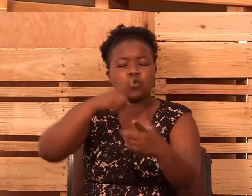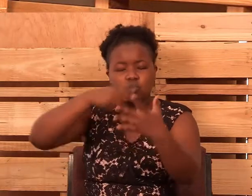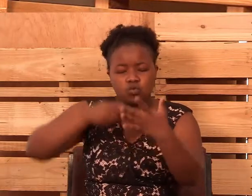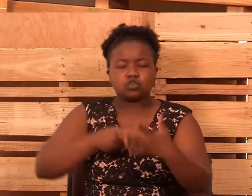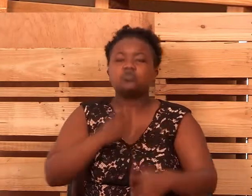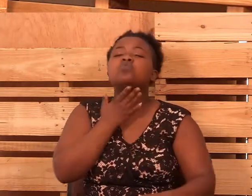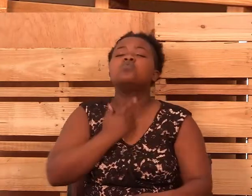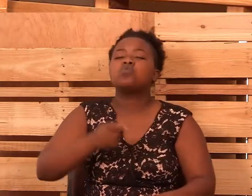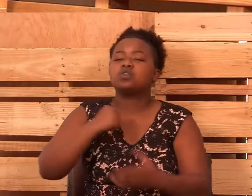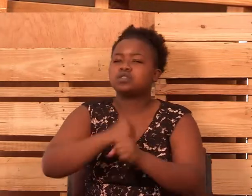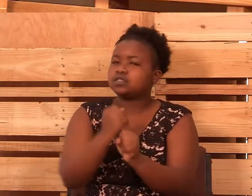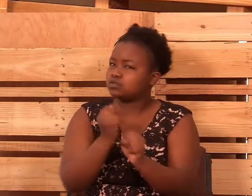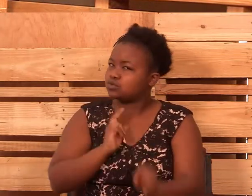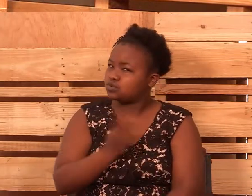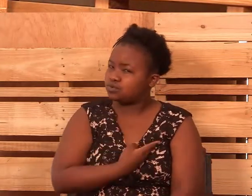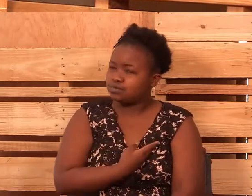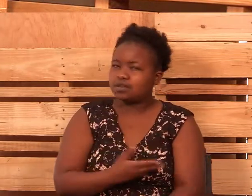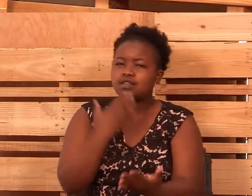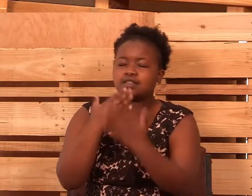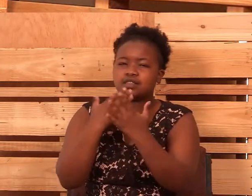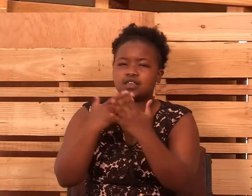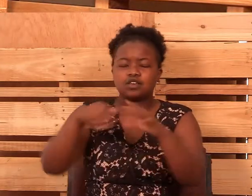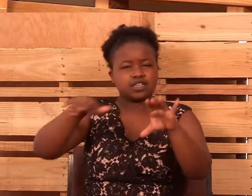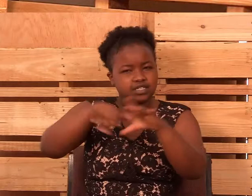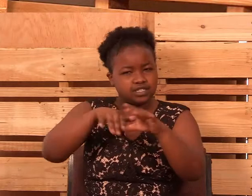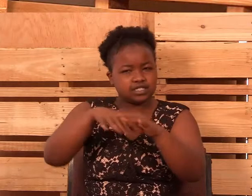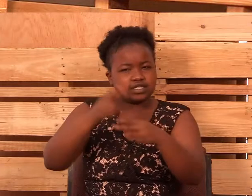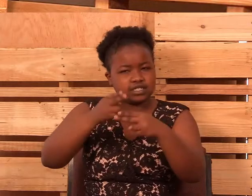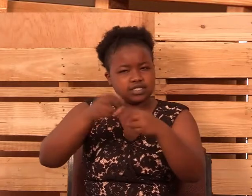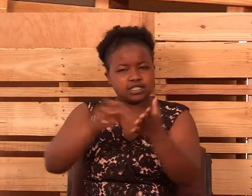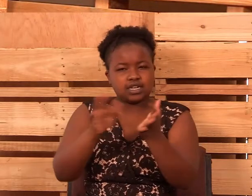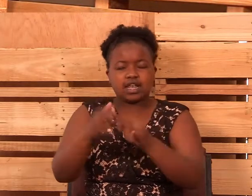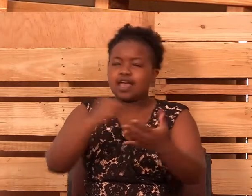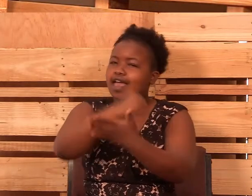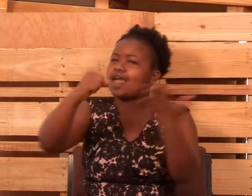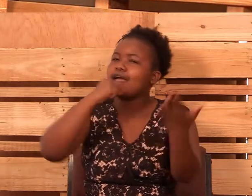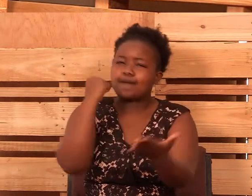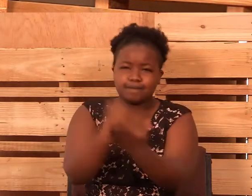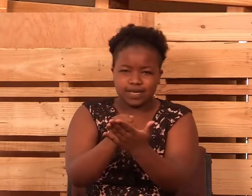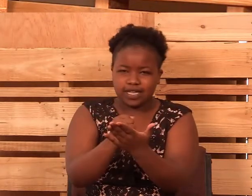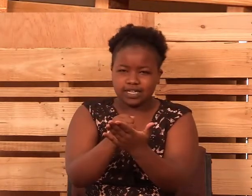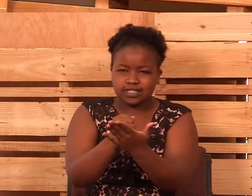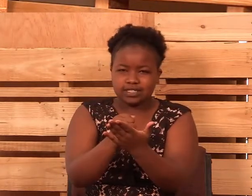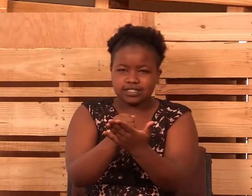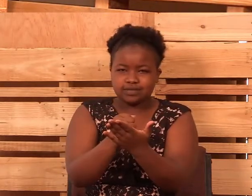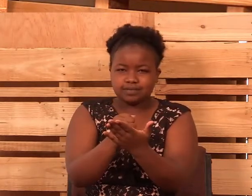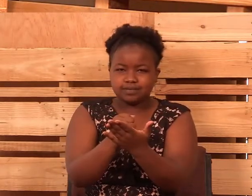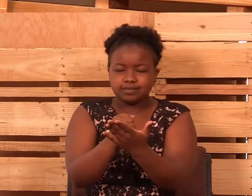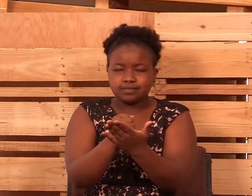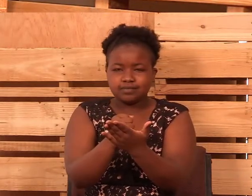that, Lord, you'll bless us. We thank you and we bless you. In Jesus' name we pray, and the children say, Amen.